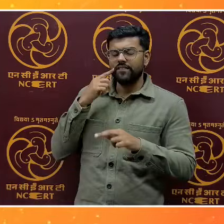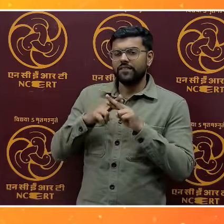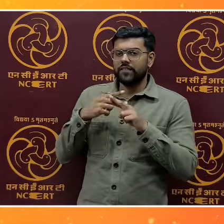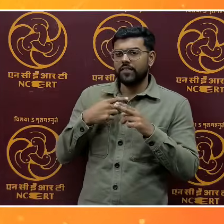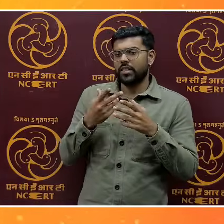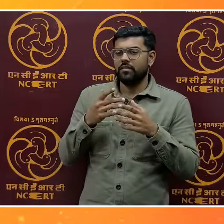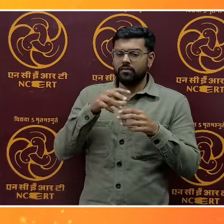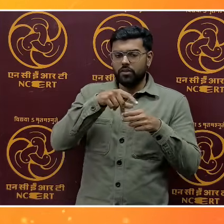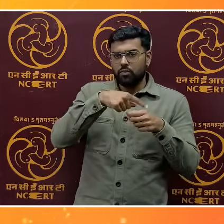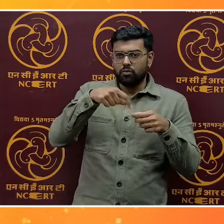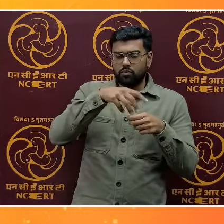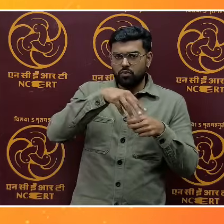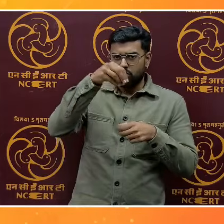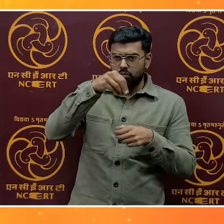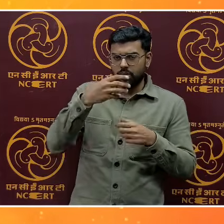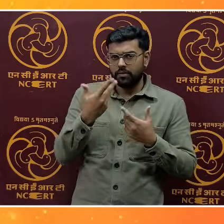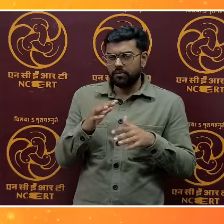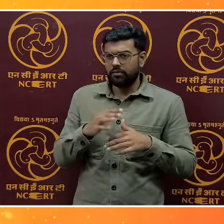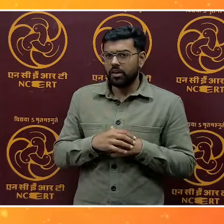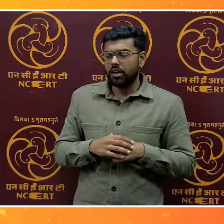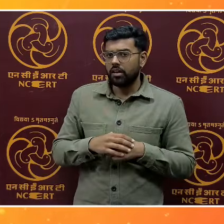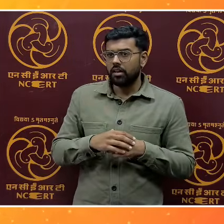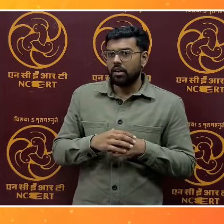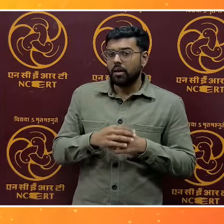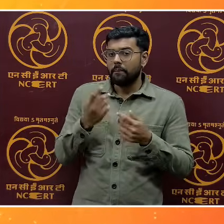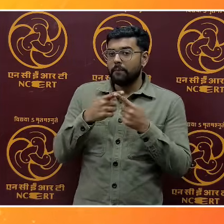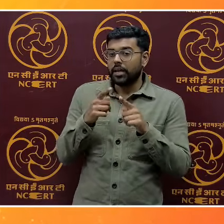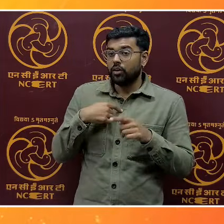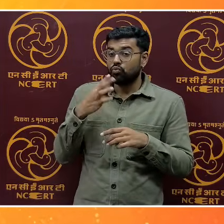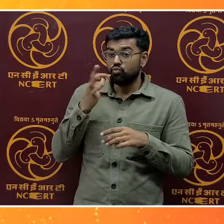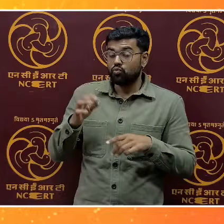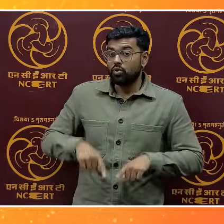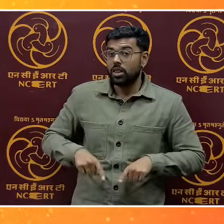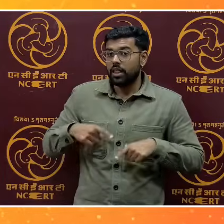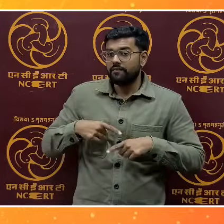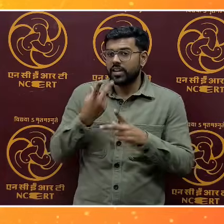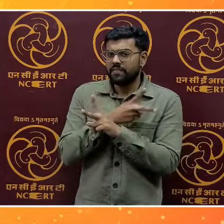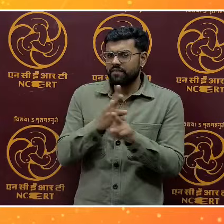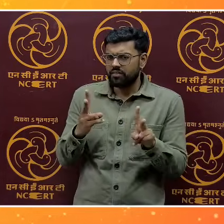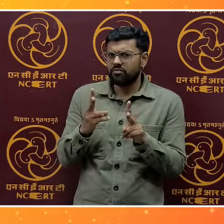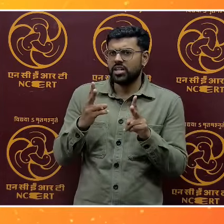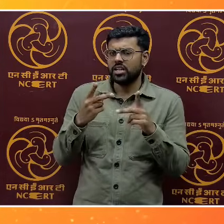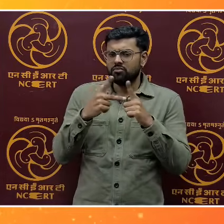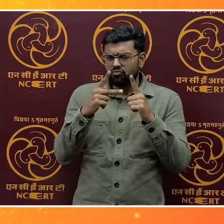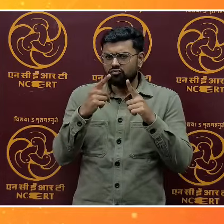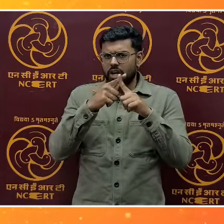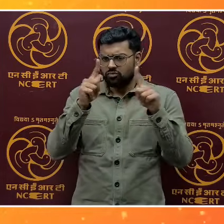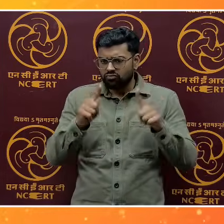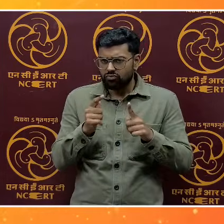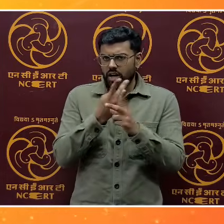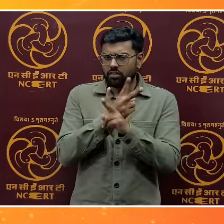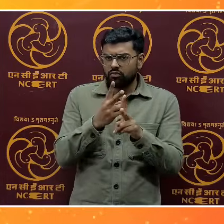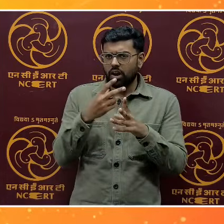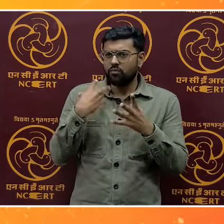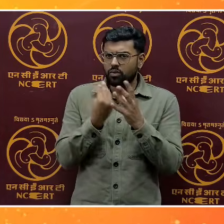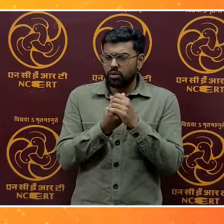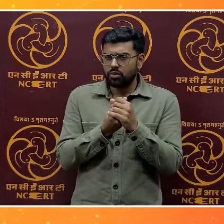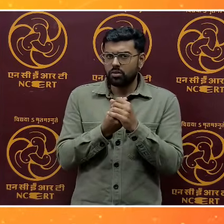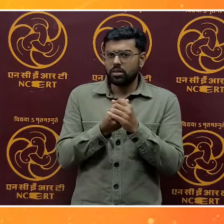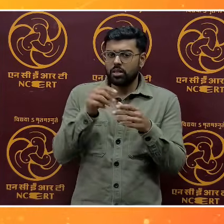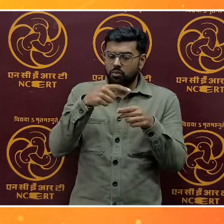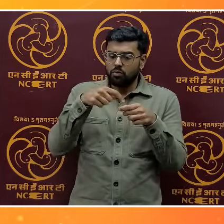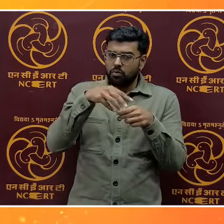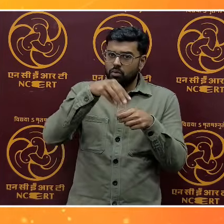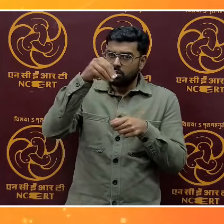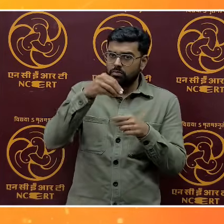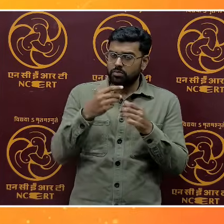about cone, would you Yes. like to tell us that in real life, what other shapes we find in the conical form?